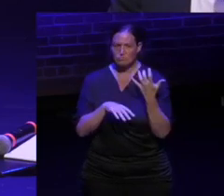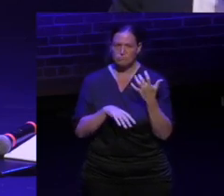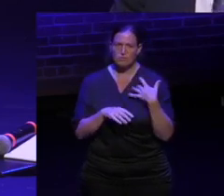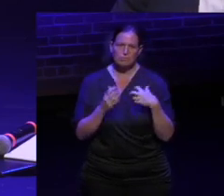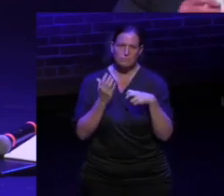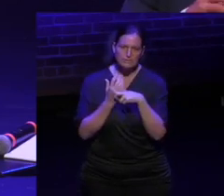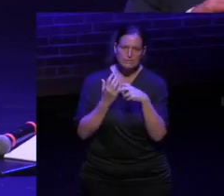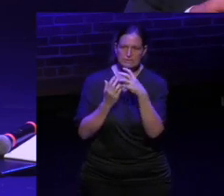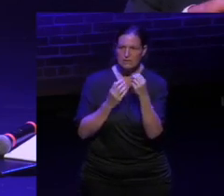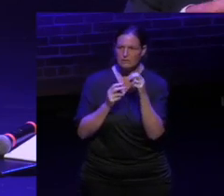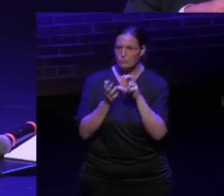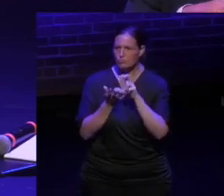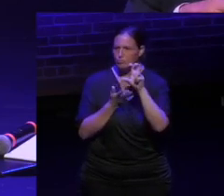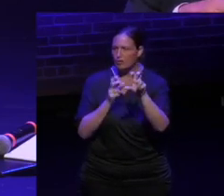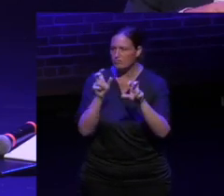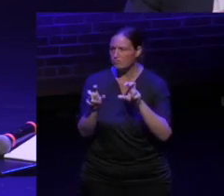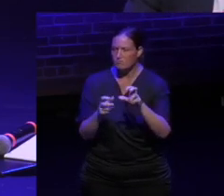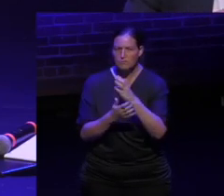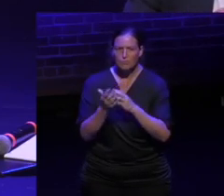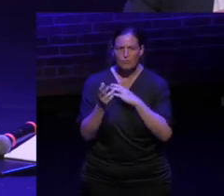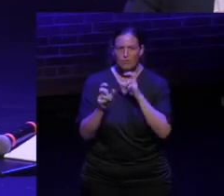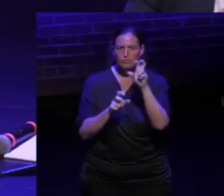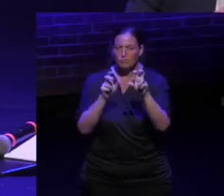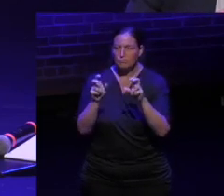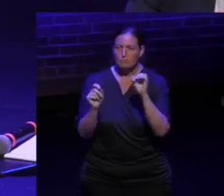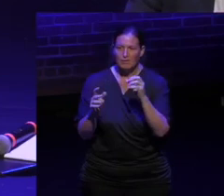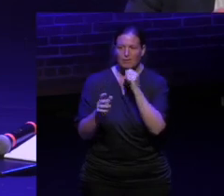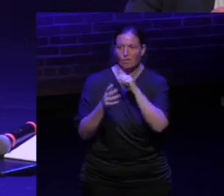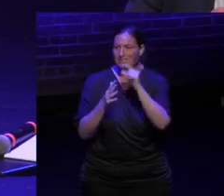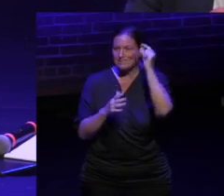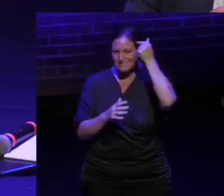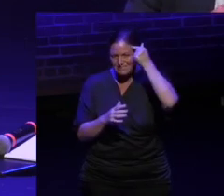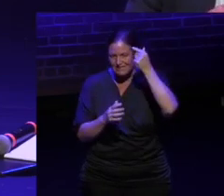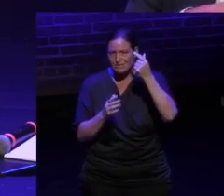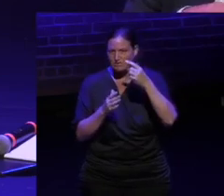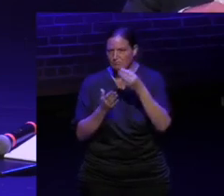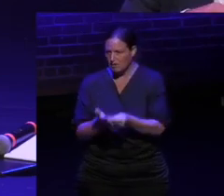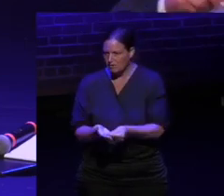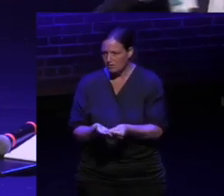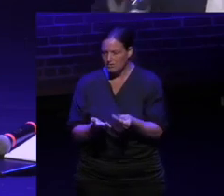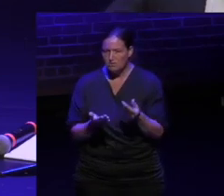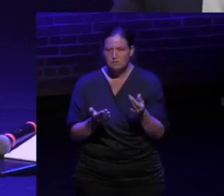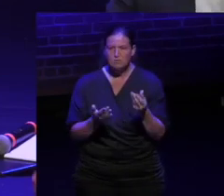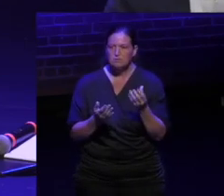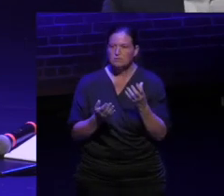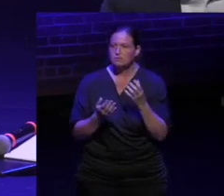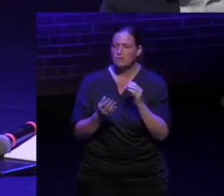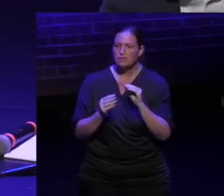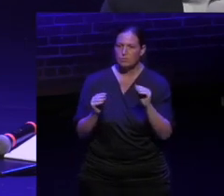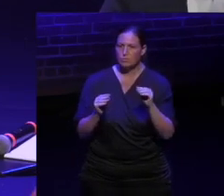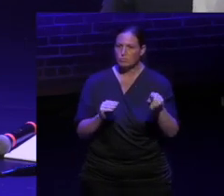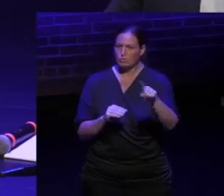grants. You know, and part of those grants are, many of them are not state grants. They're not state dollars. And putting you all